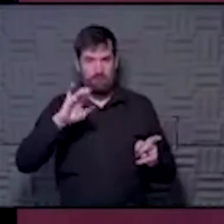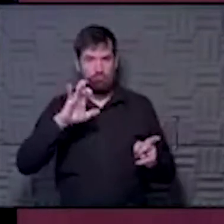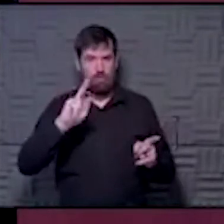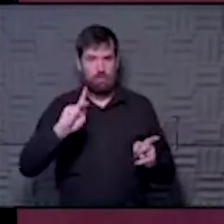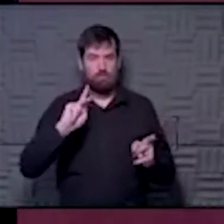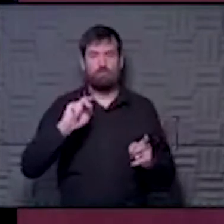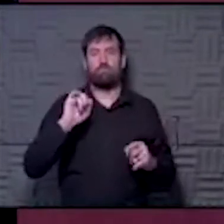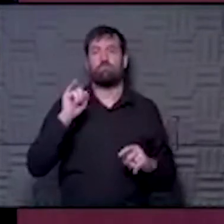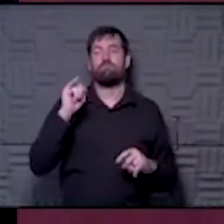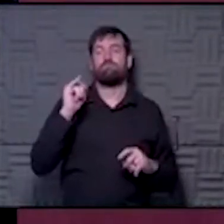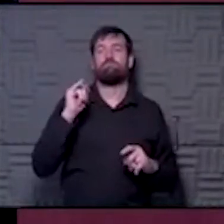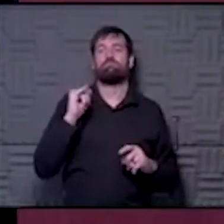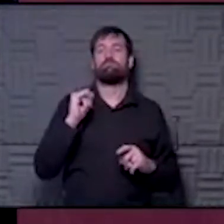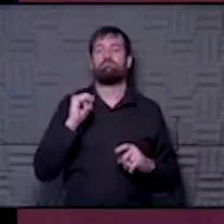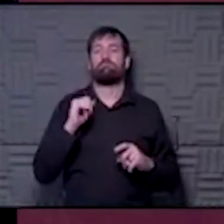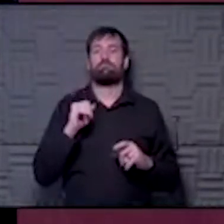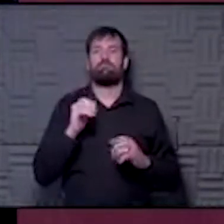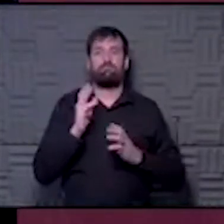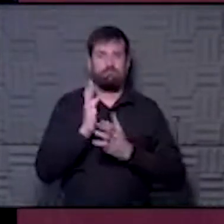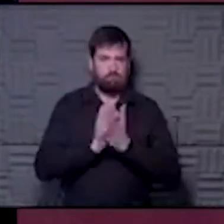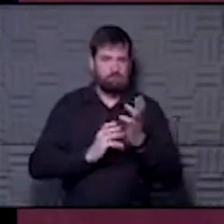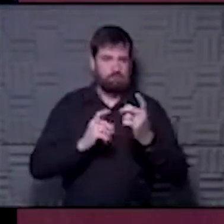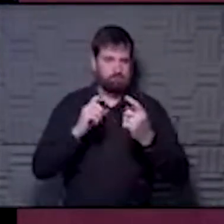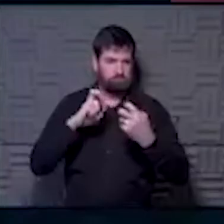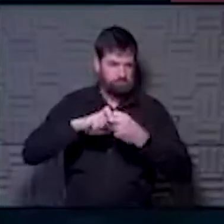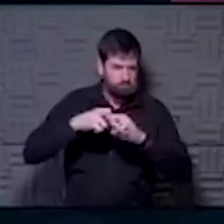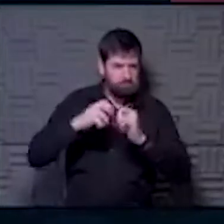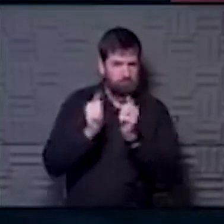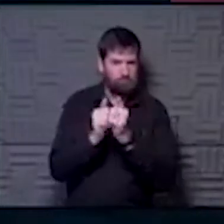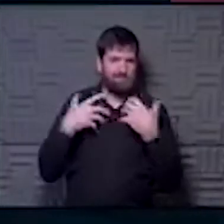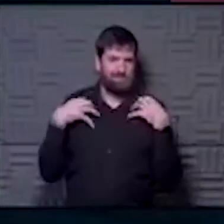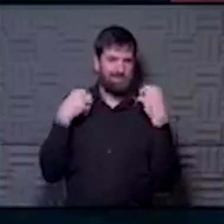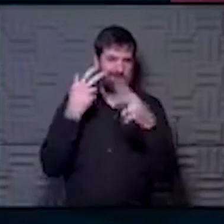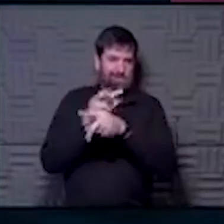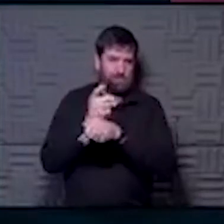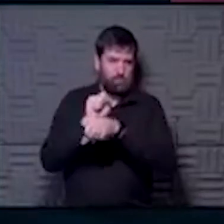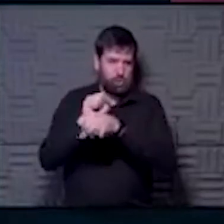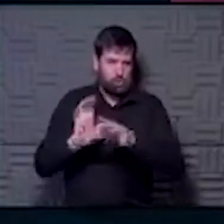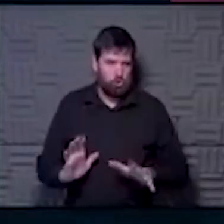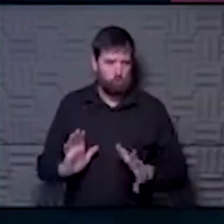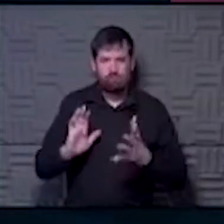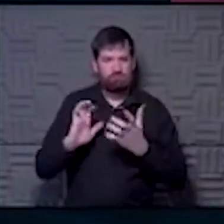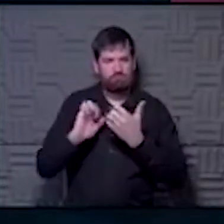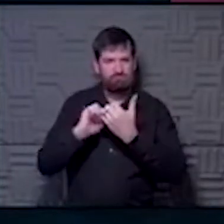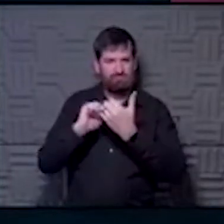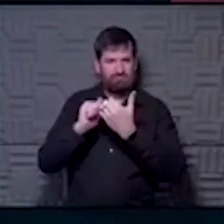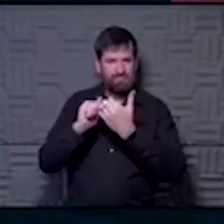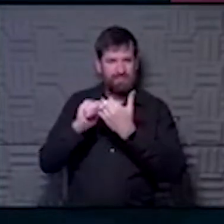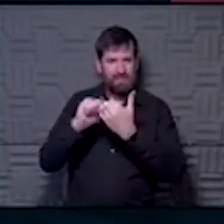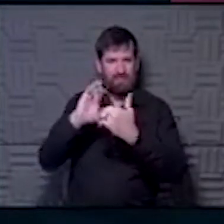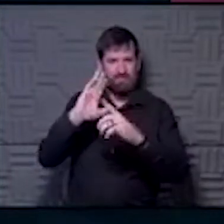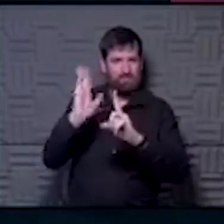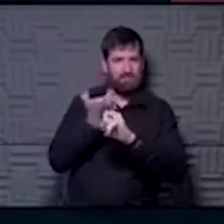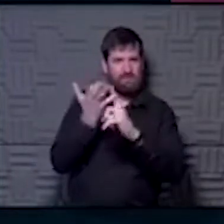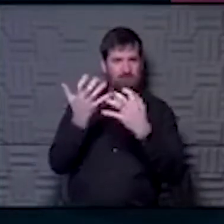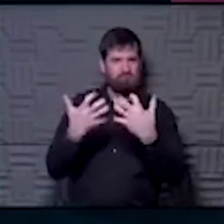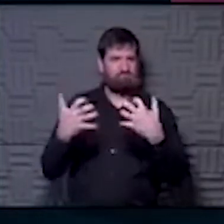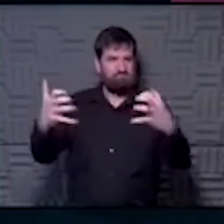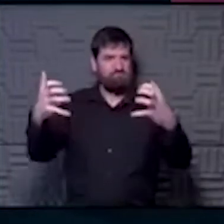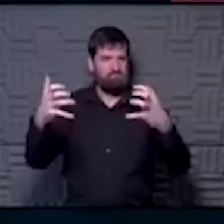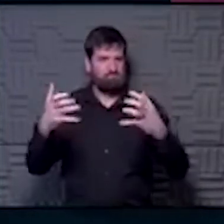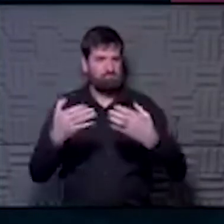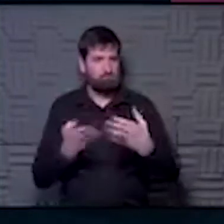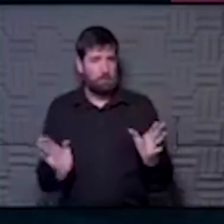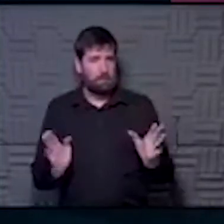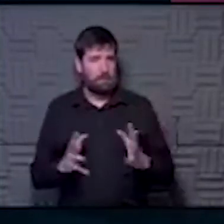you're having a little bit of trouble with healthcare workers getting the vaccine, how are you going to get people in the DOT, patients,